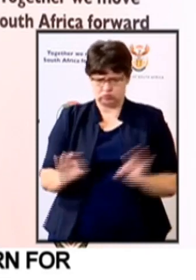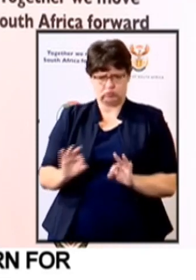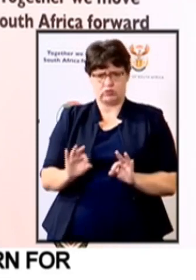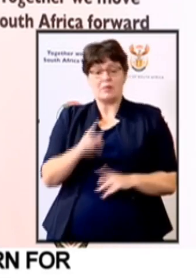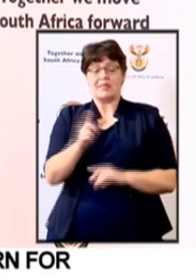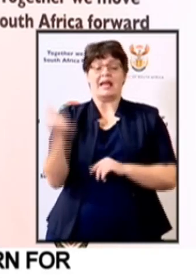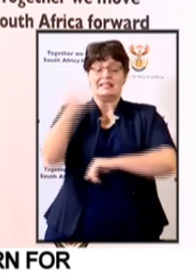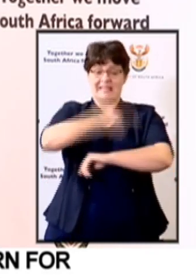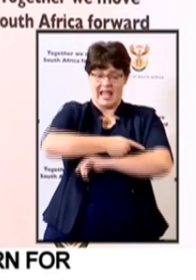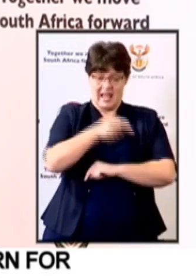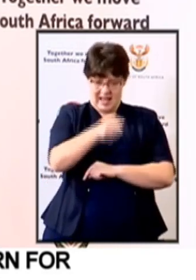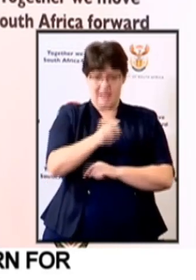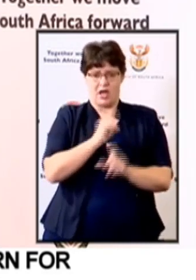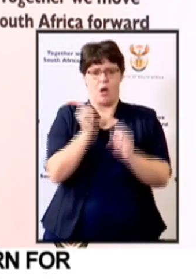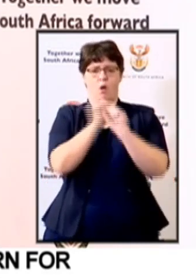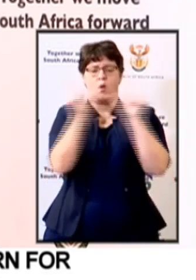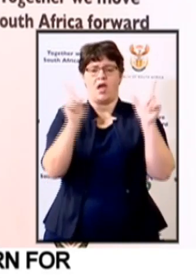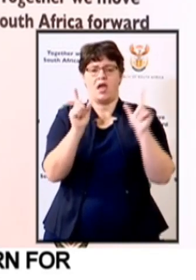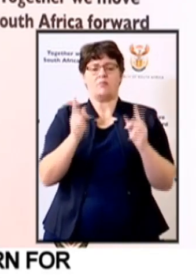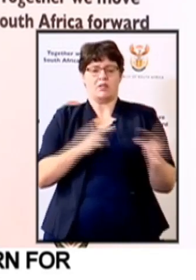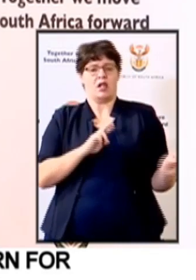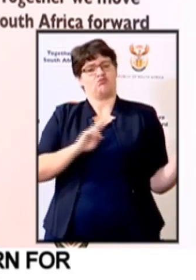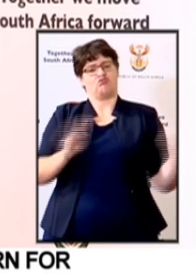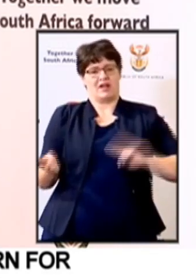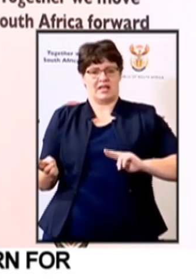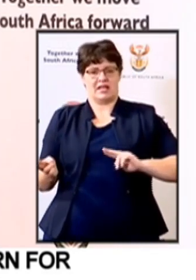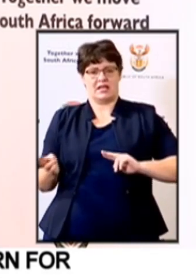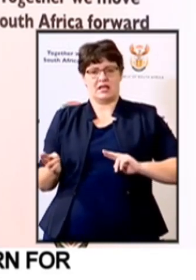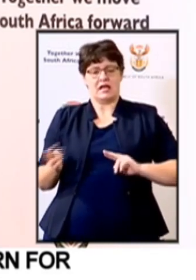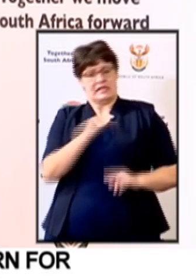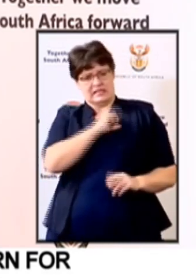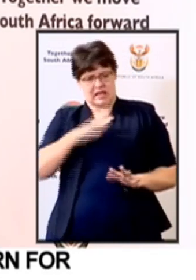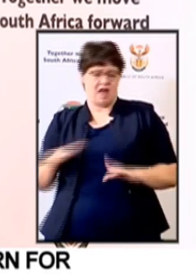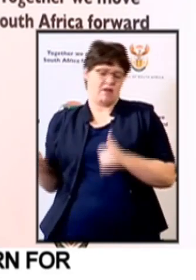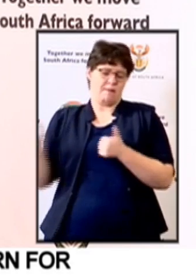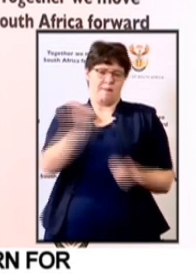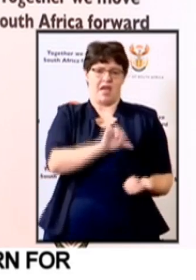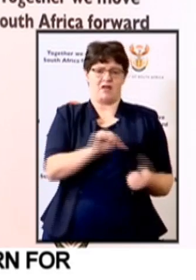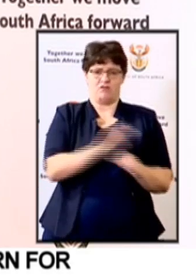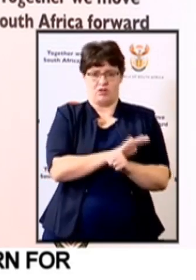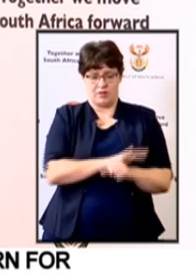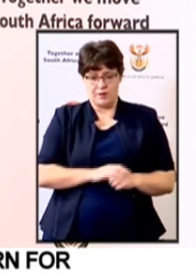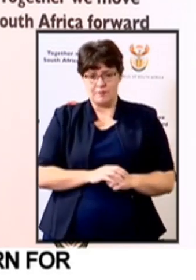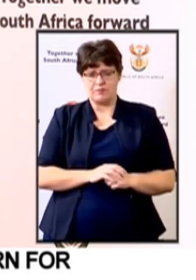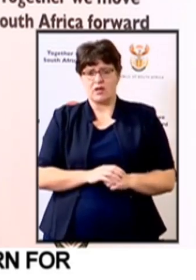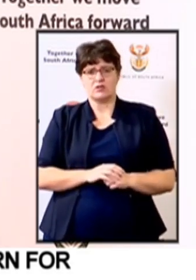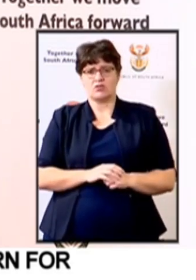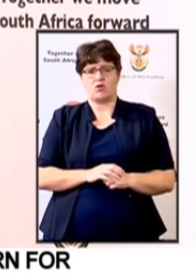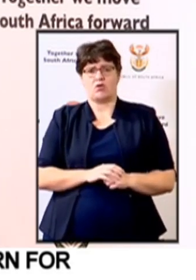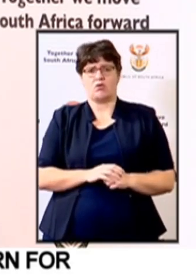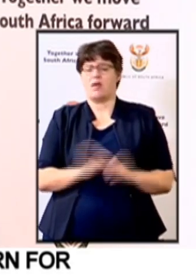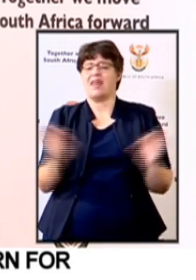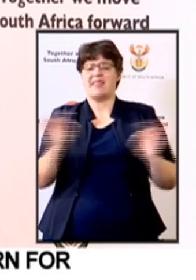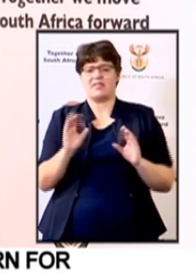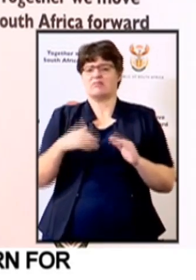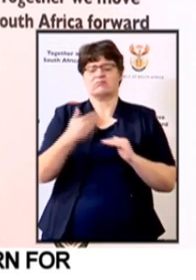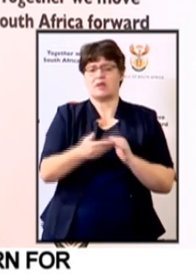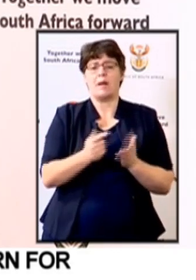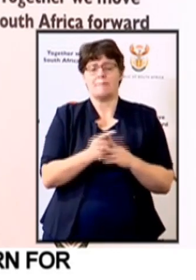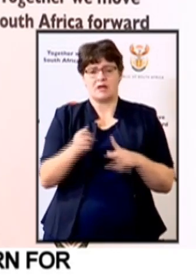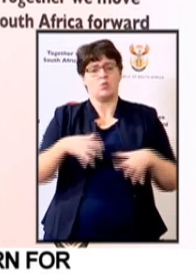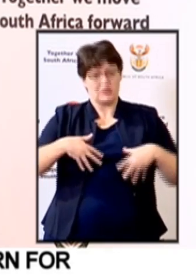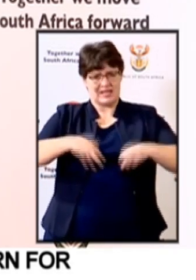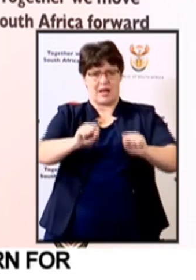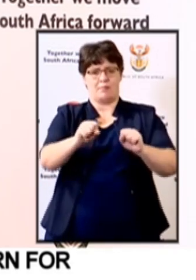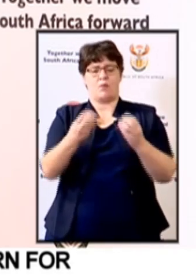day, they are aware that they will be ready to receive employees in the workplace. There's nothing untoward about that, but I will further take up